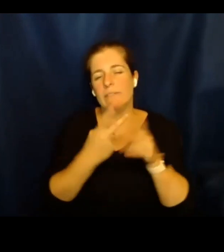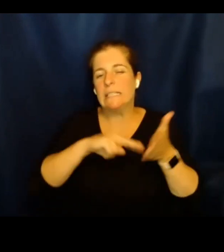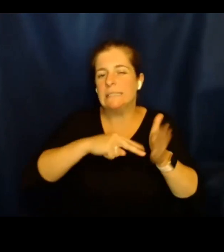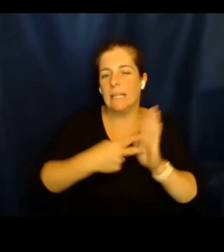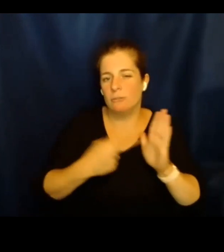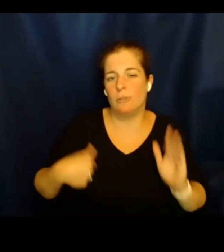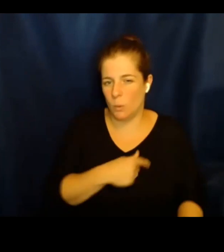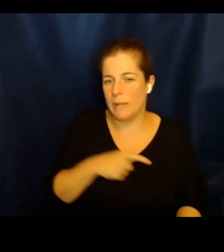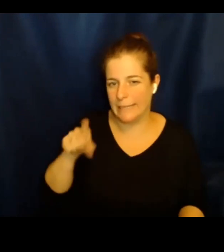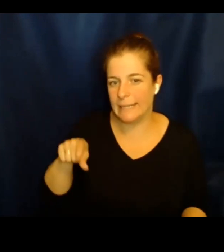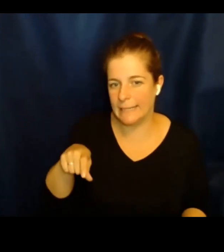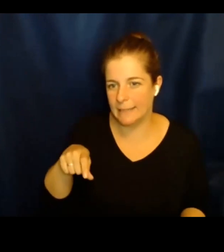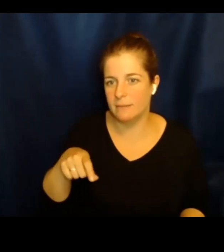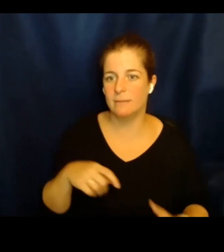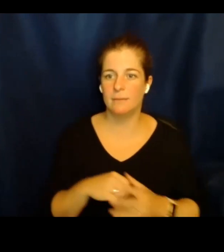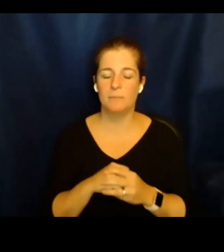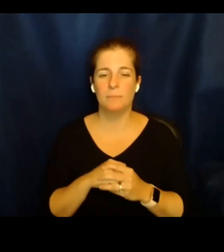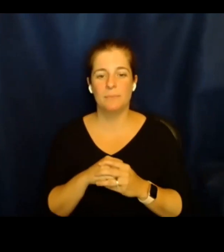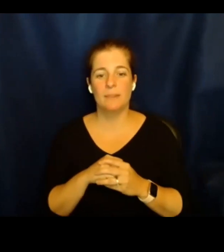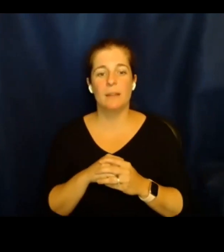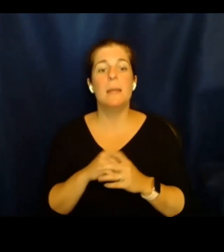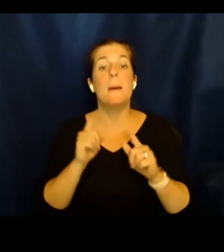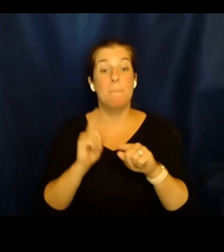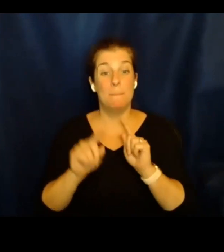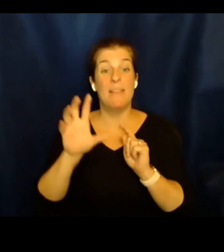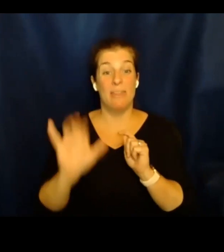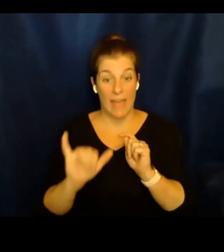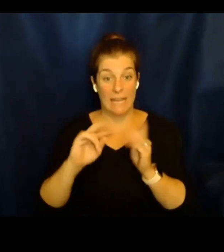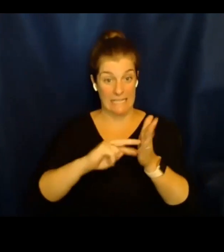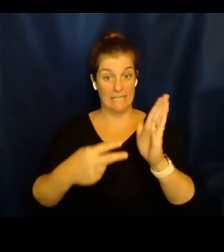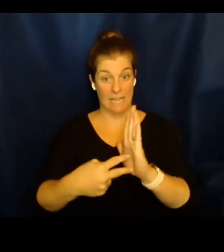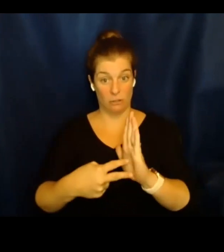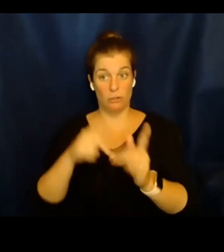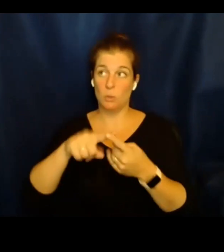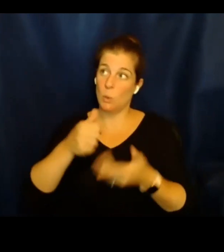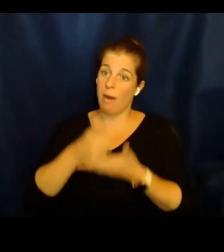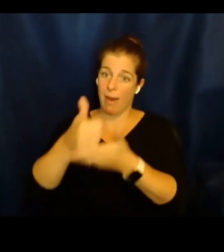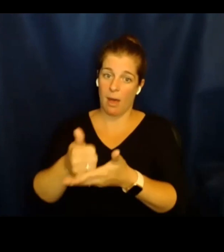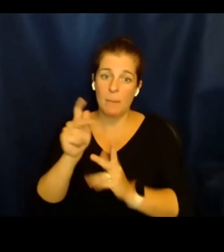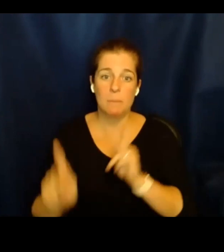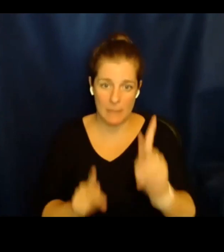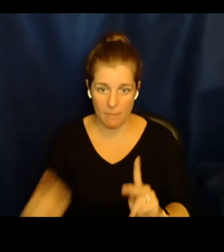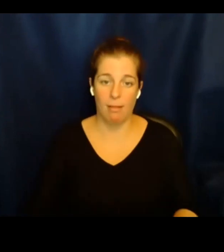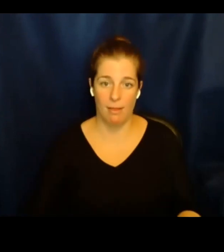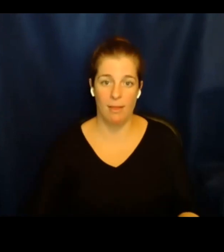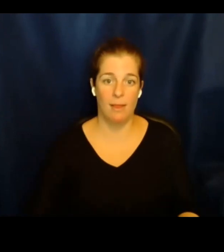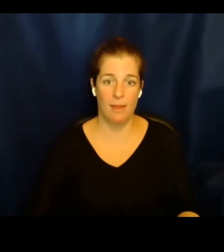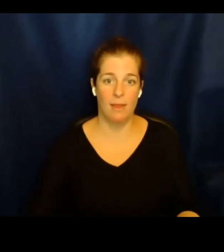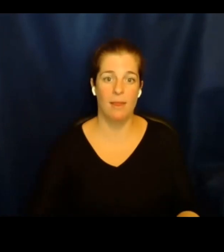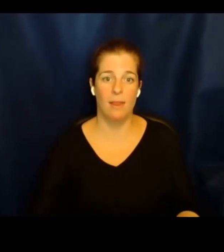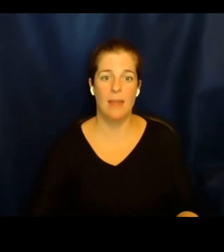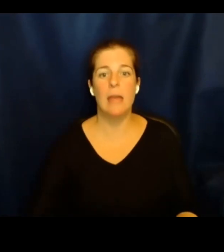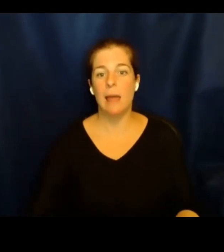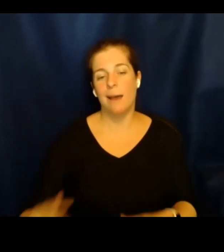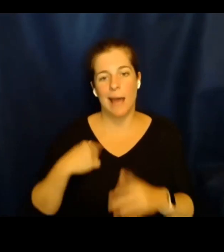and forgive the redundancy, but that intentionality to help people. I'm originally from the Dominican Republic.